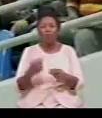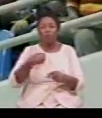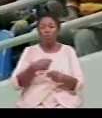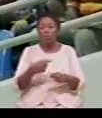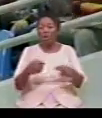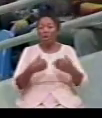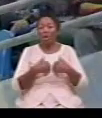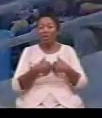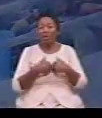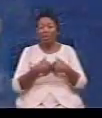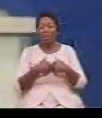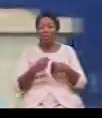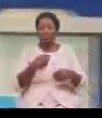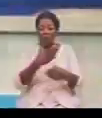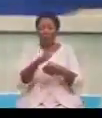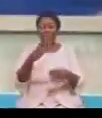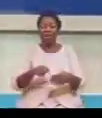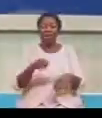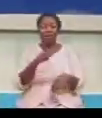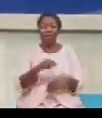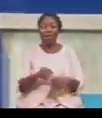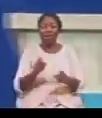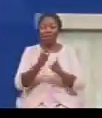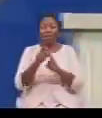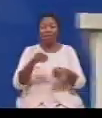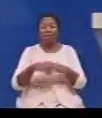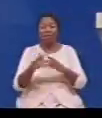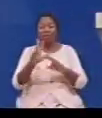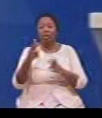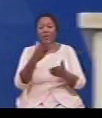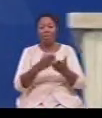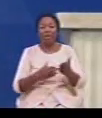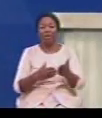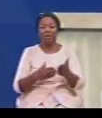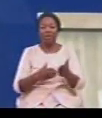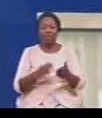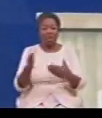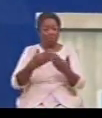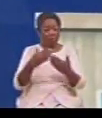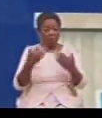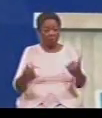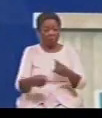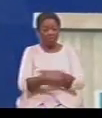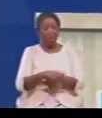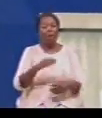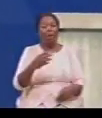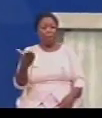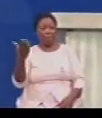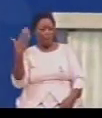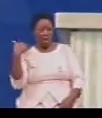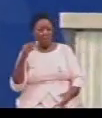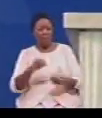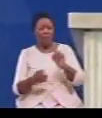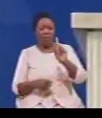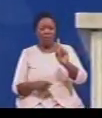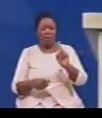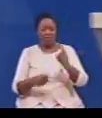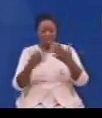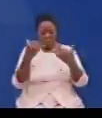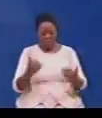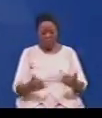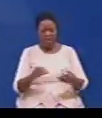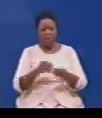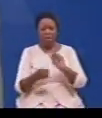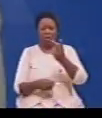dividing the message to three parts, very simple today. Past, number one. Present, number